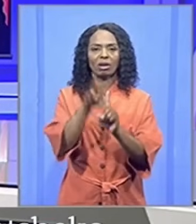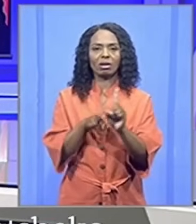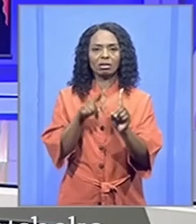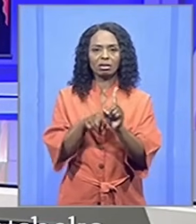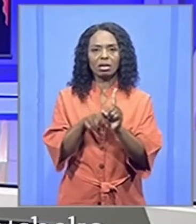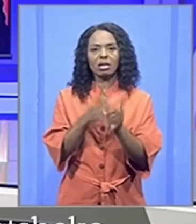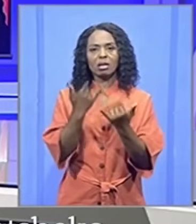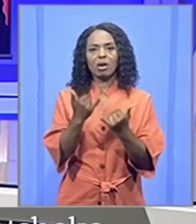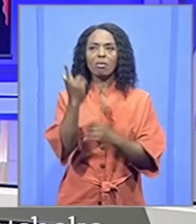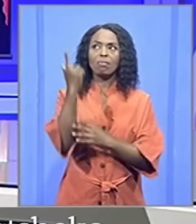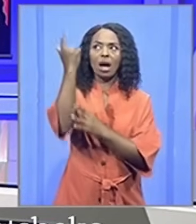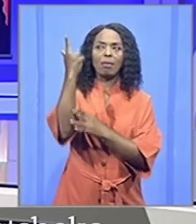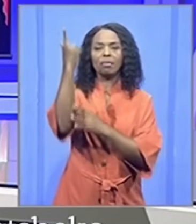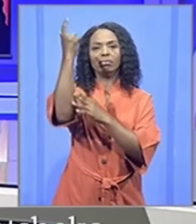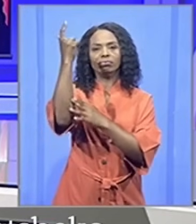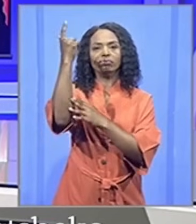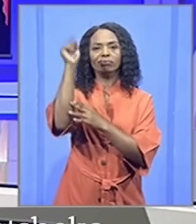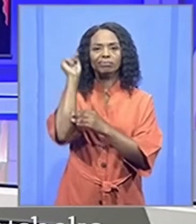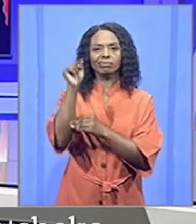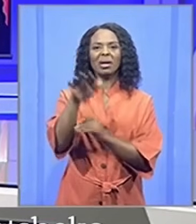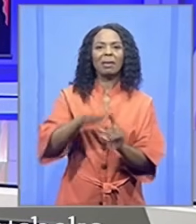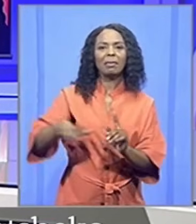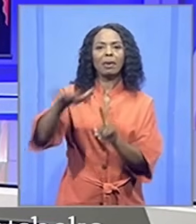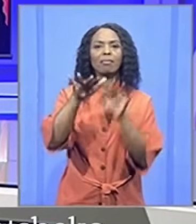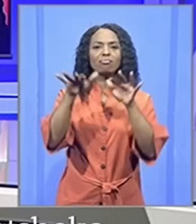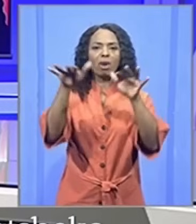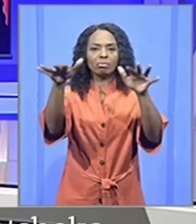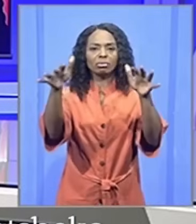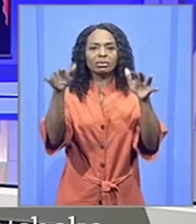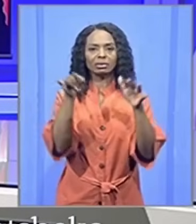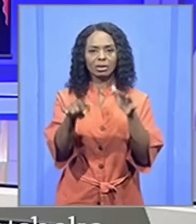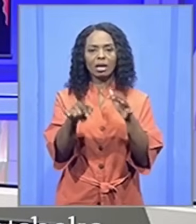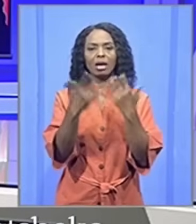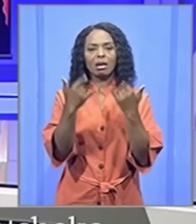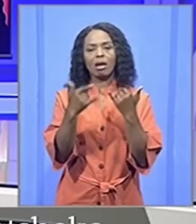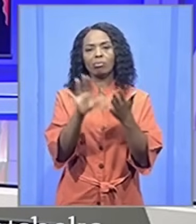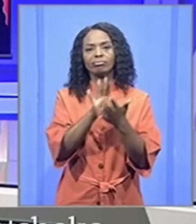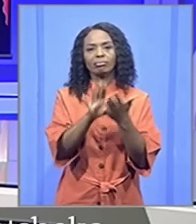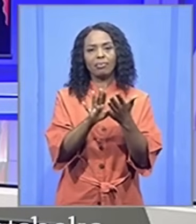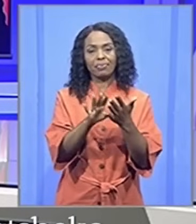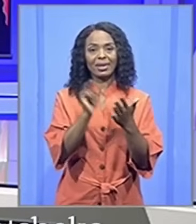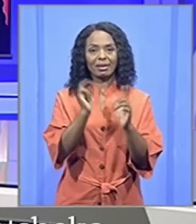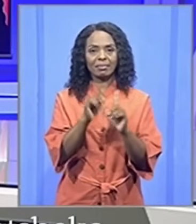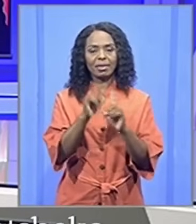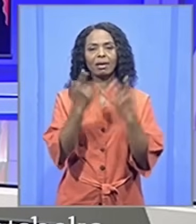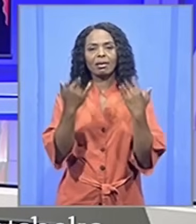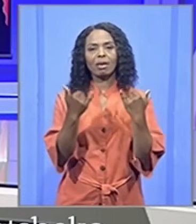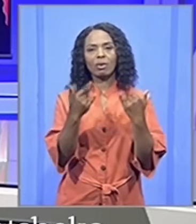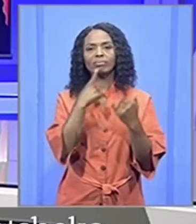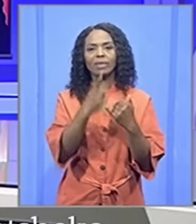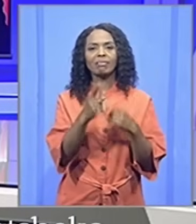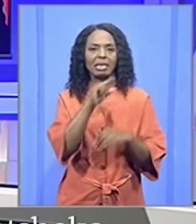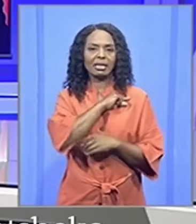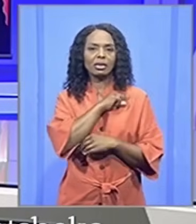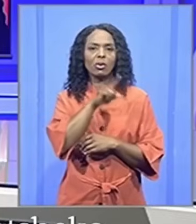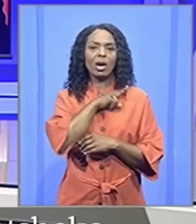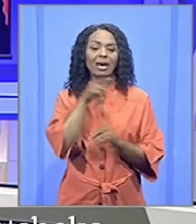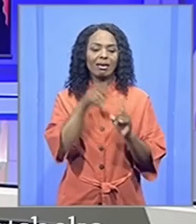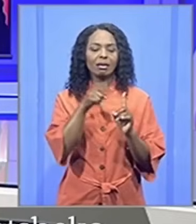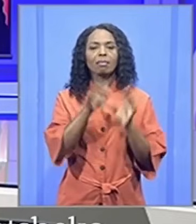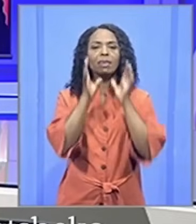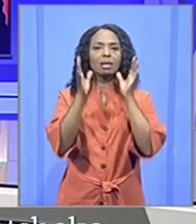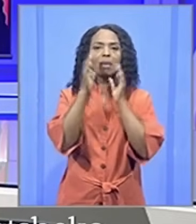ntšha sethunya phatlalatša a thutše kota. Malema o lebagane le molato wa go ntšha sethunya